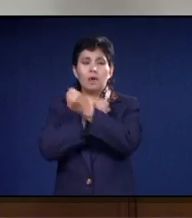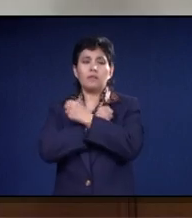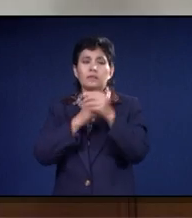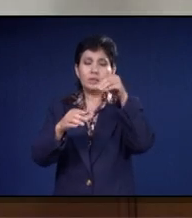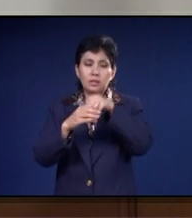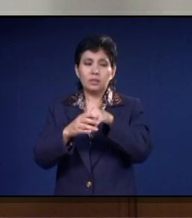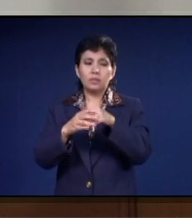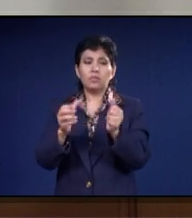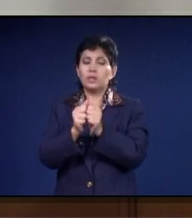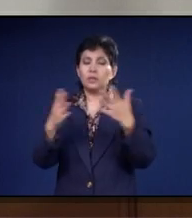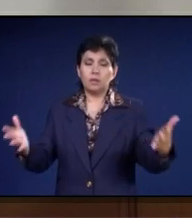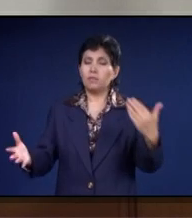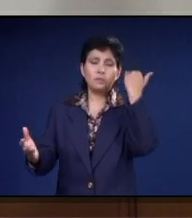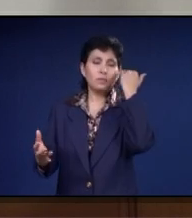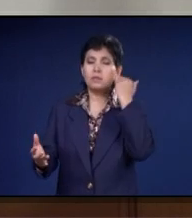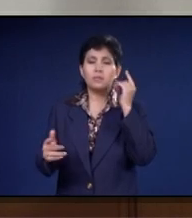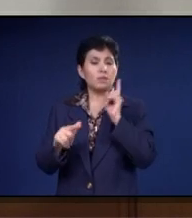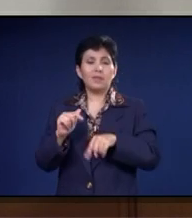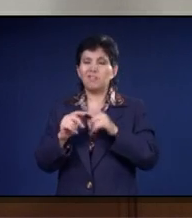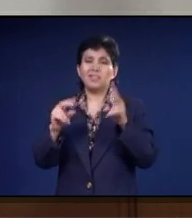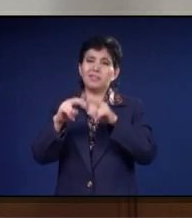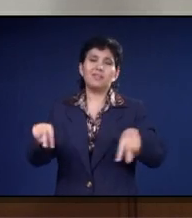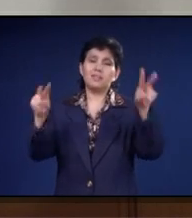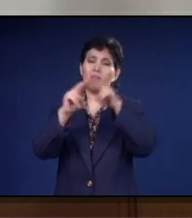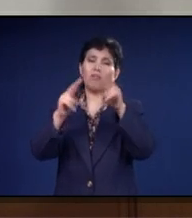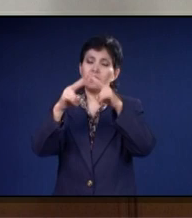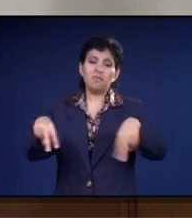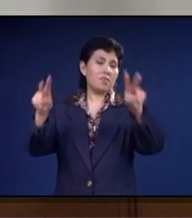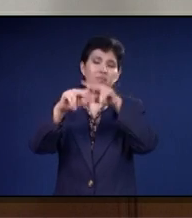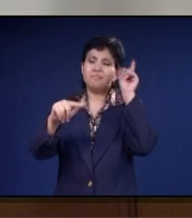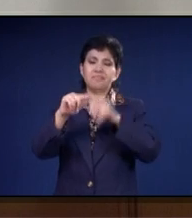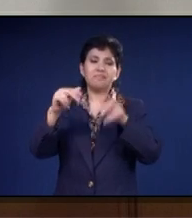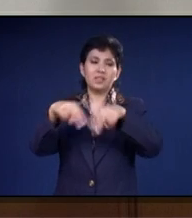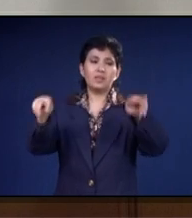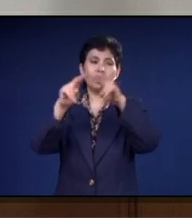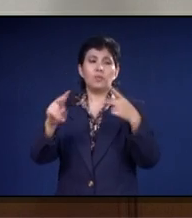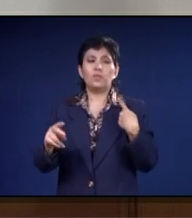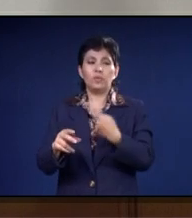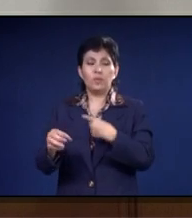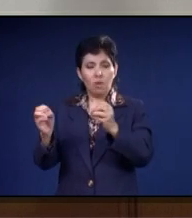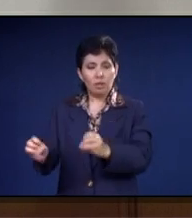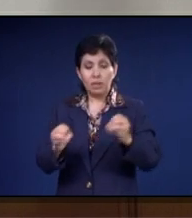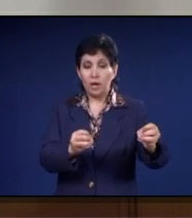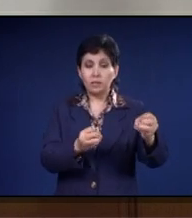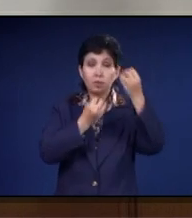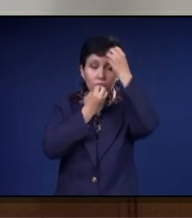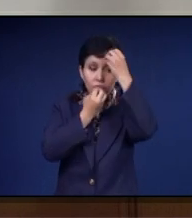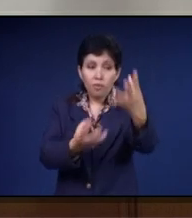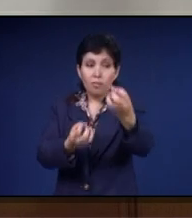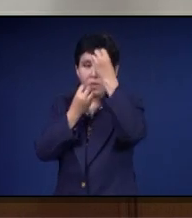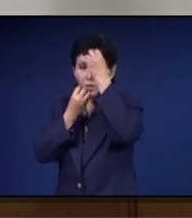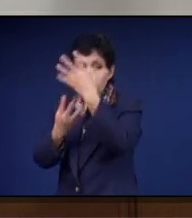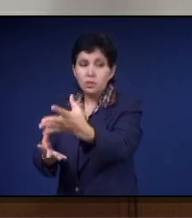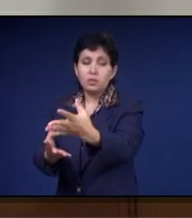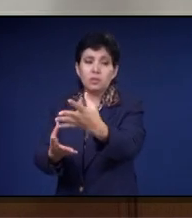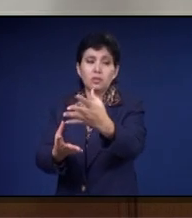everything without being judgmental or evaluative. So we organize information. That's why